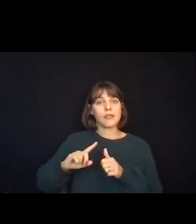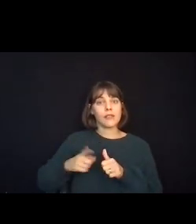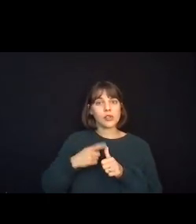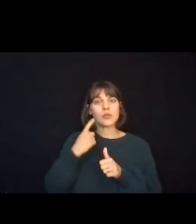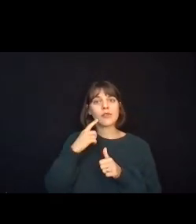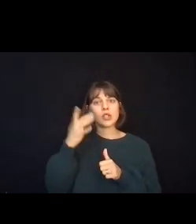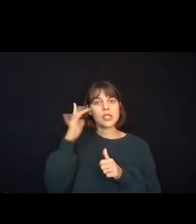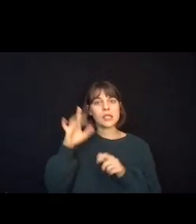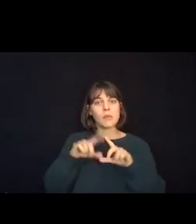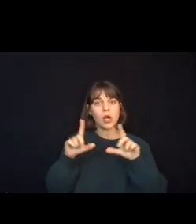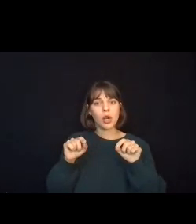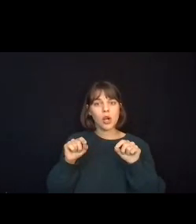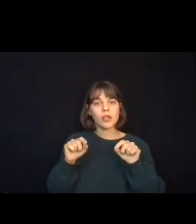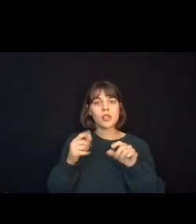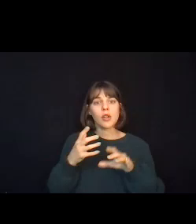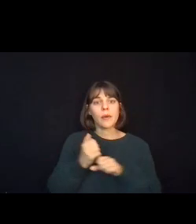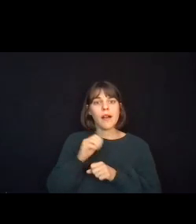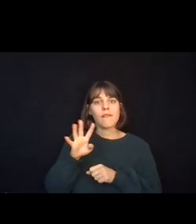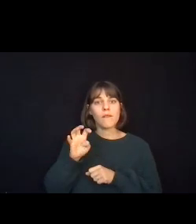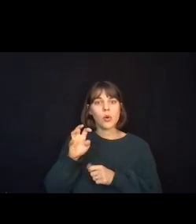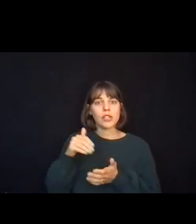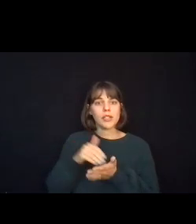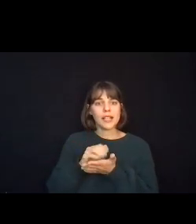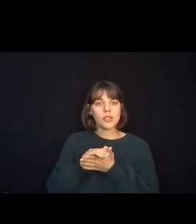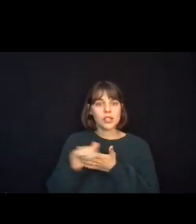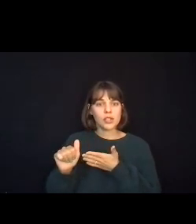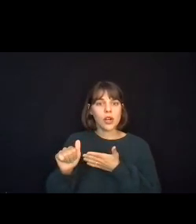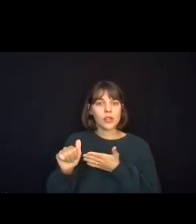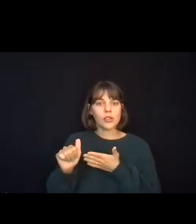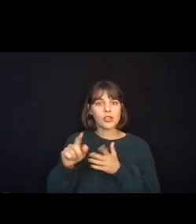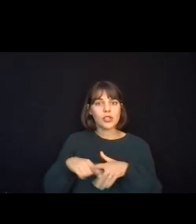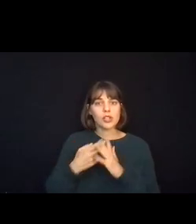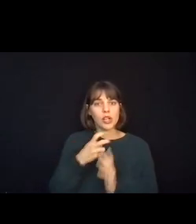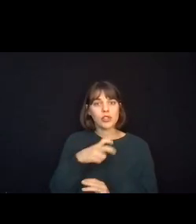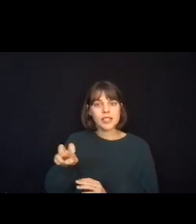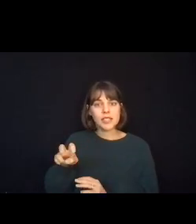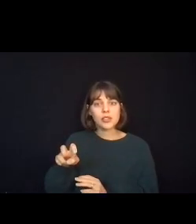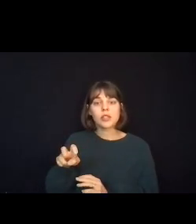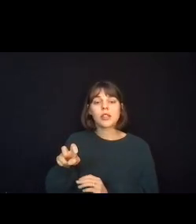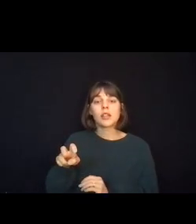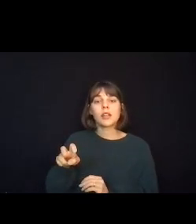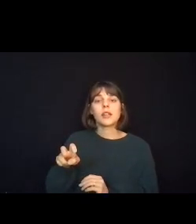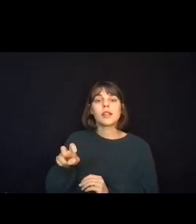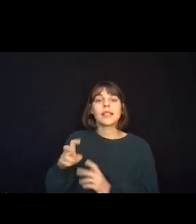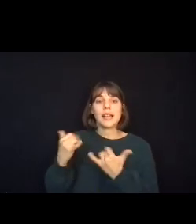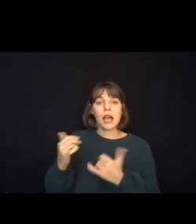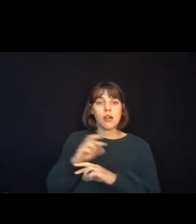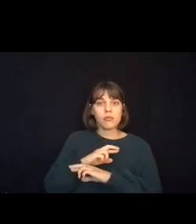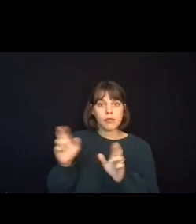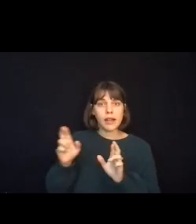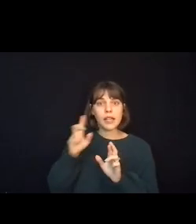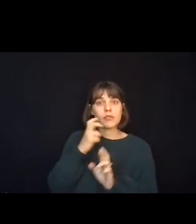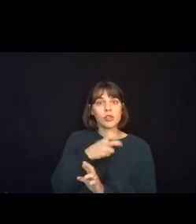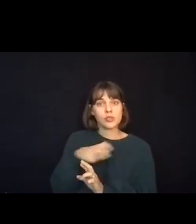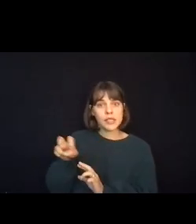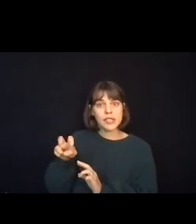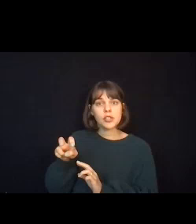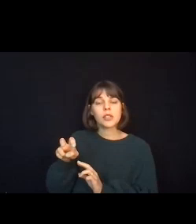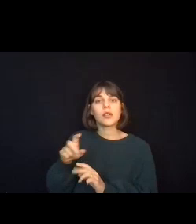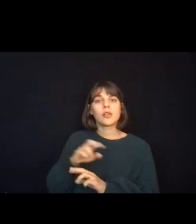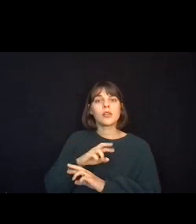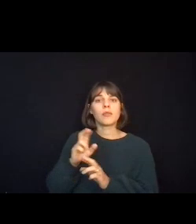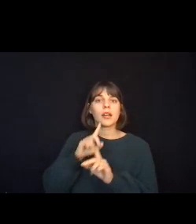transition. As we get ready to now kick into transition mode in the next few months, we are ready to order our next batch, which would be